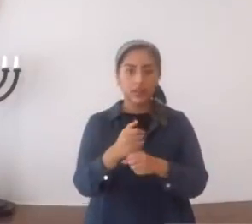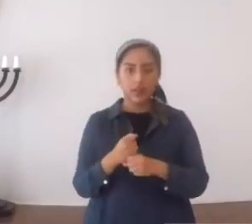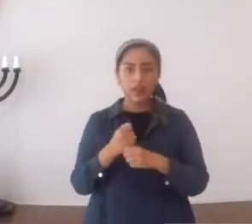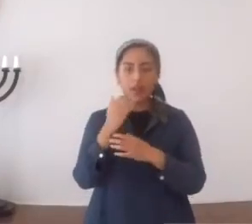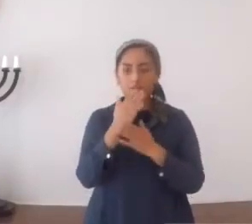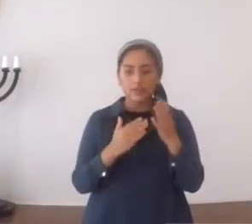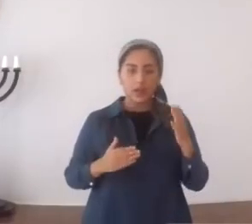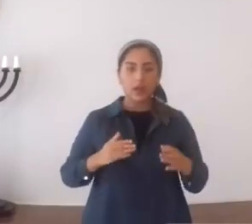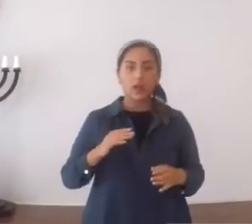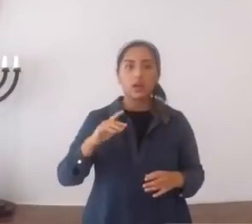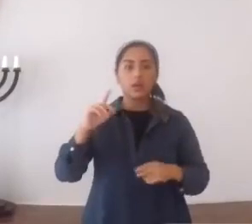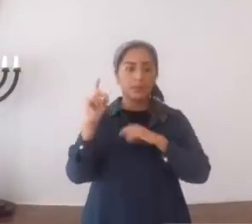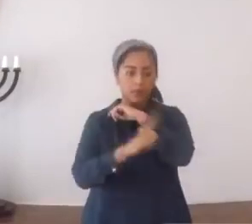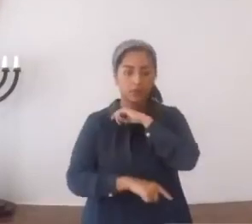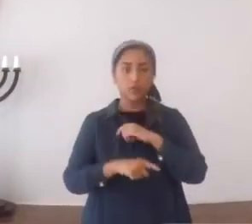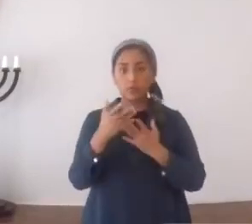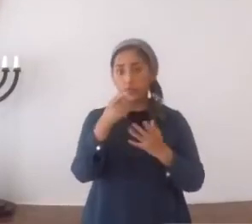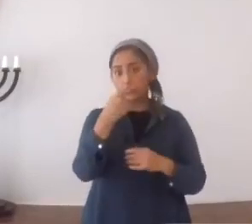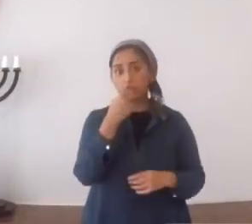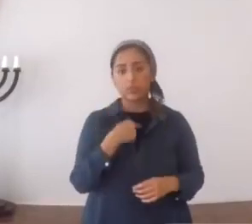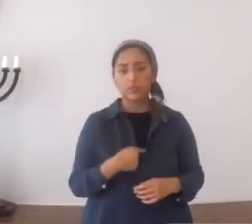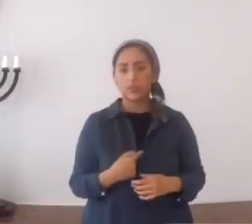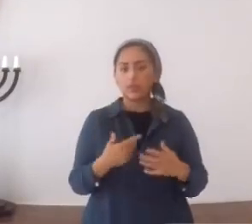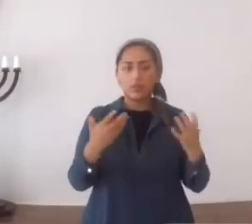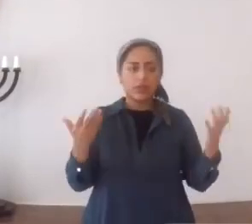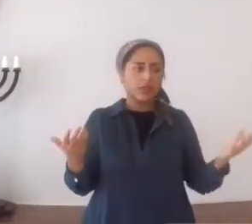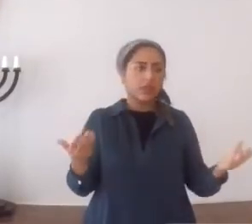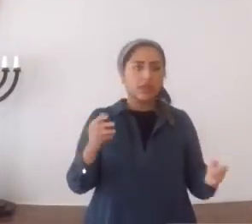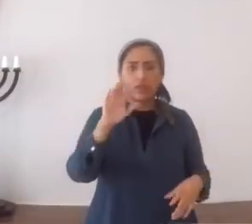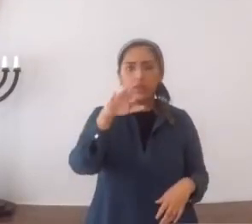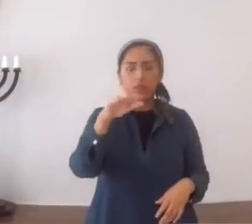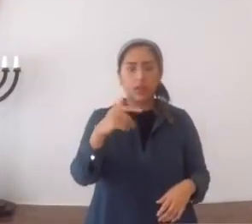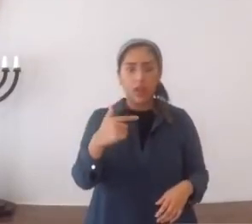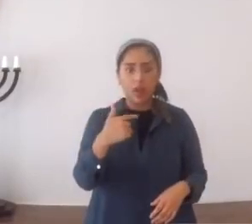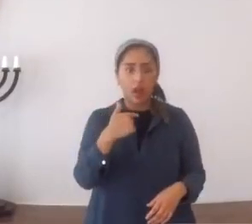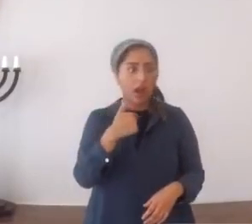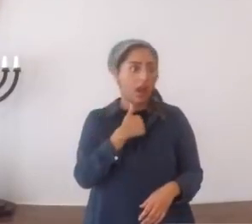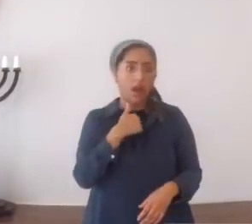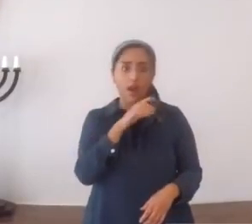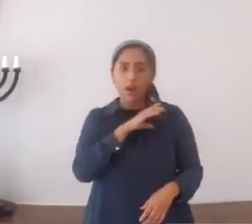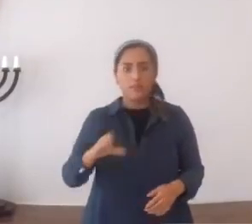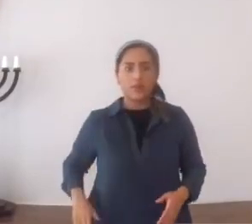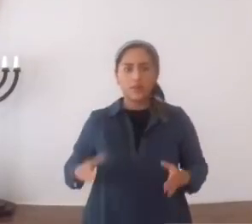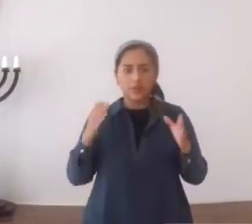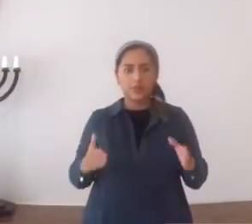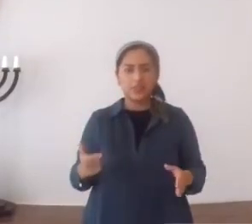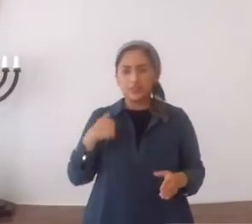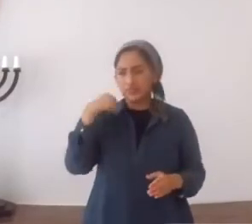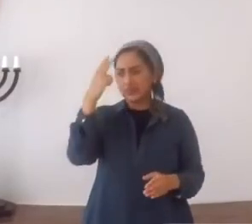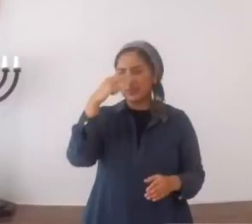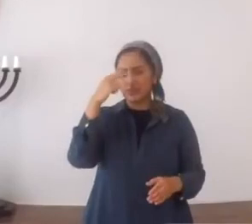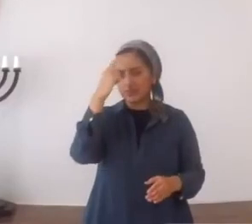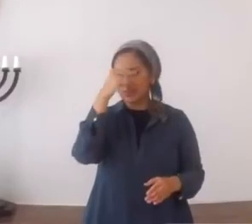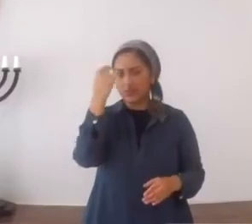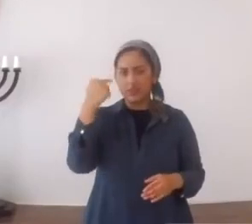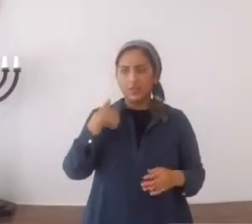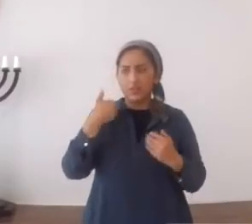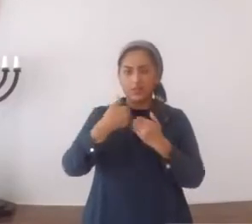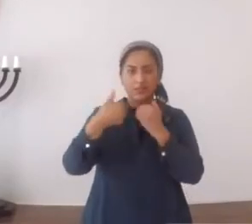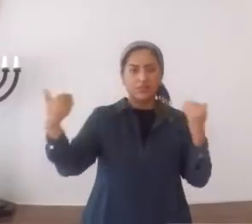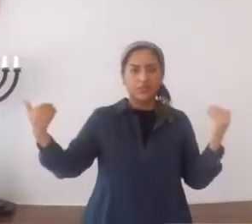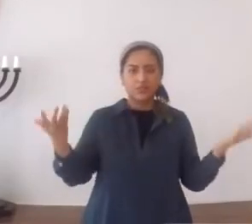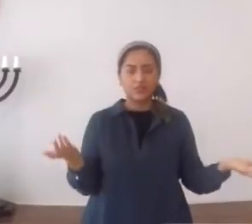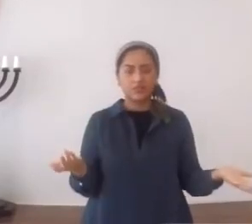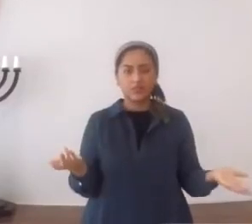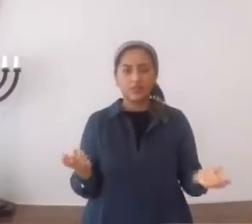you receive not of her Y plagues. tú me dirás, And you might say to bueno, doctor, yo soy cristiano, no tengo nada que ver con los católicos. me, Doctor, I'm a Christian,